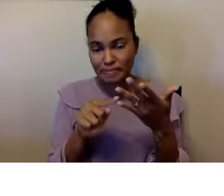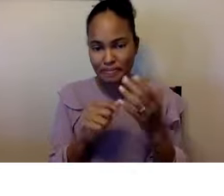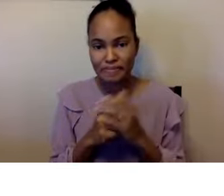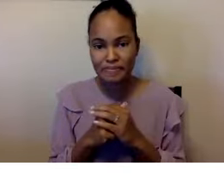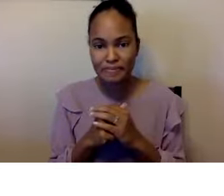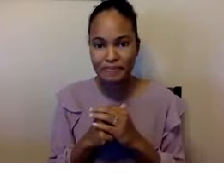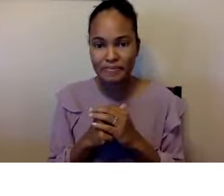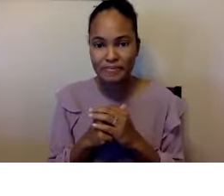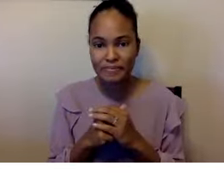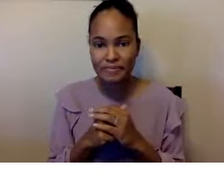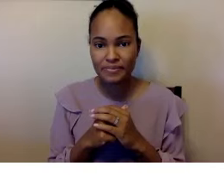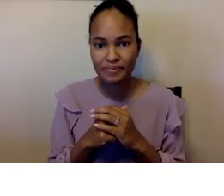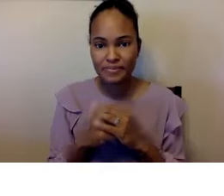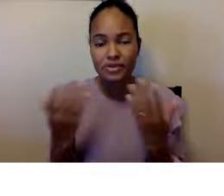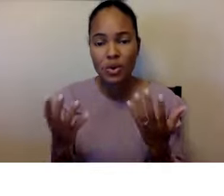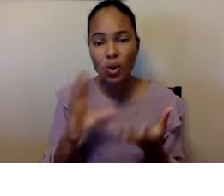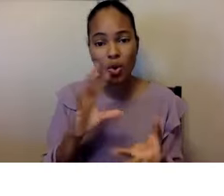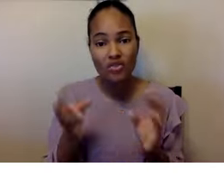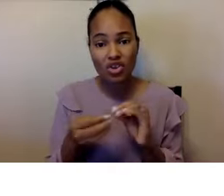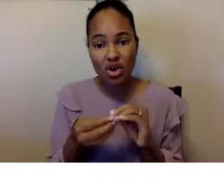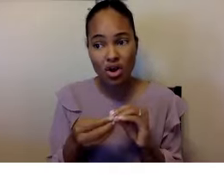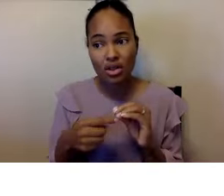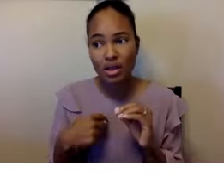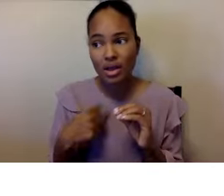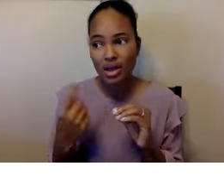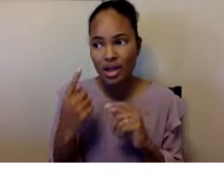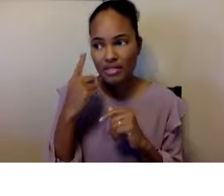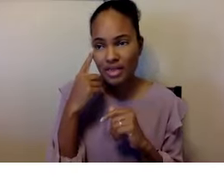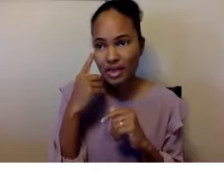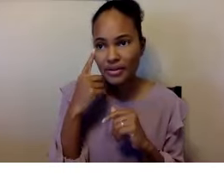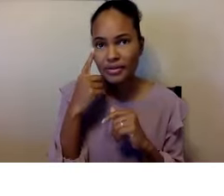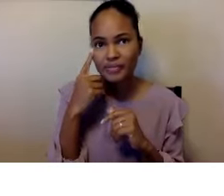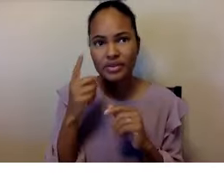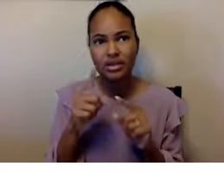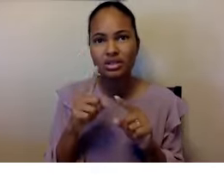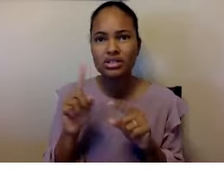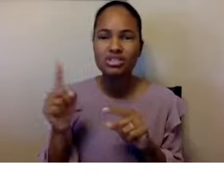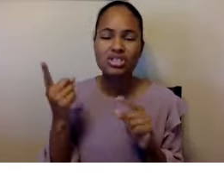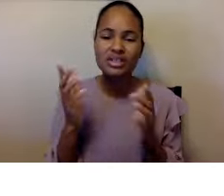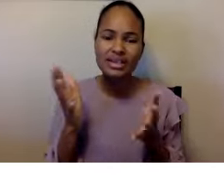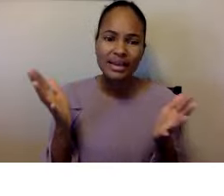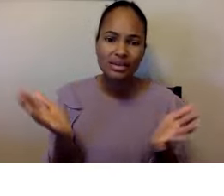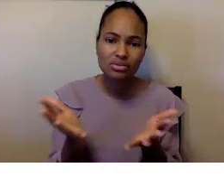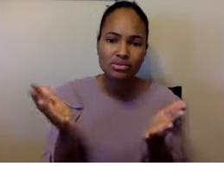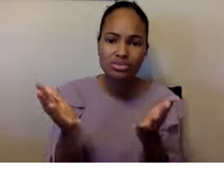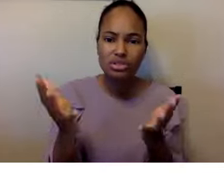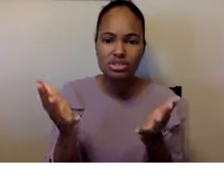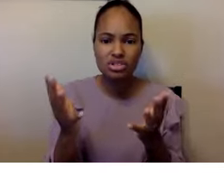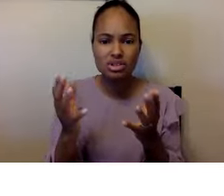So I think overall, just encouraging and helping